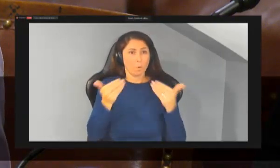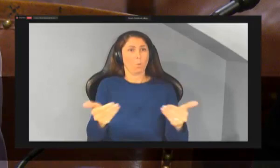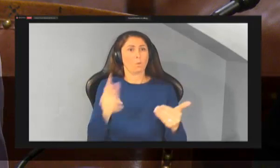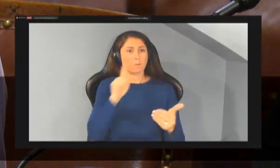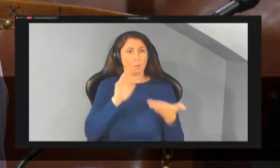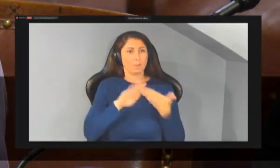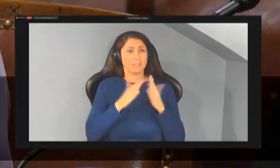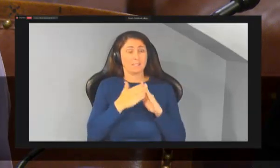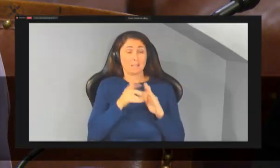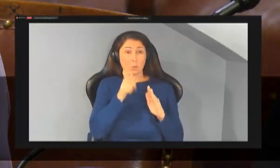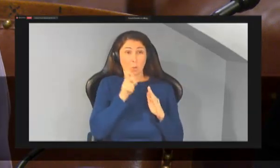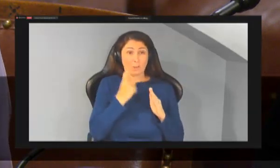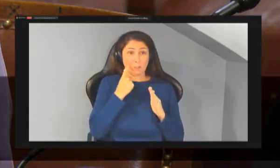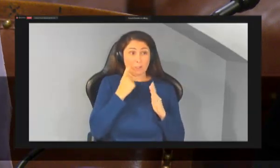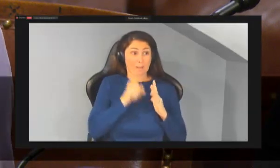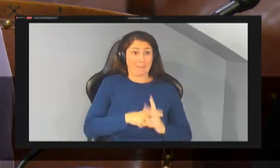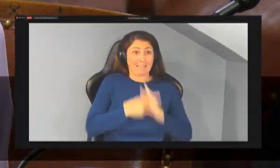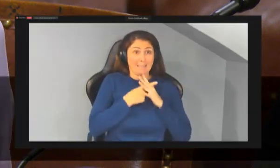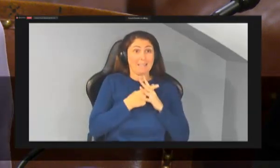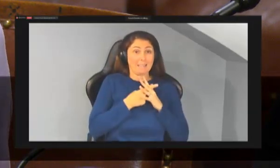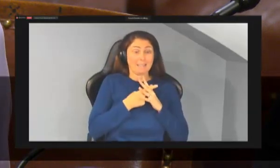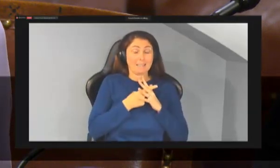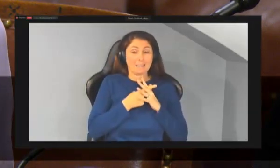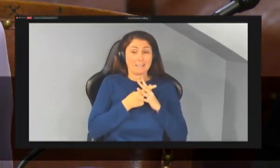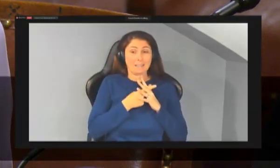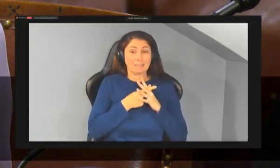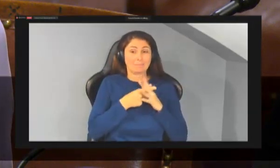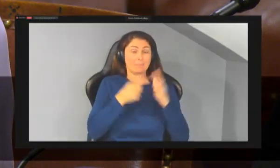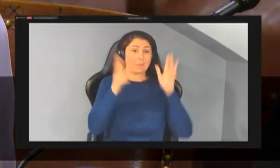really beginning of, you know, deer management.